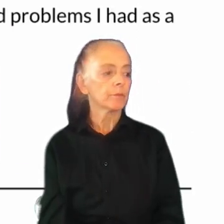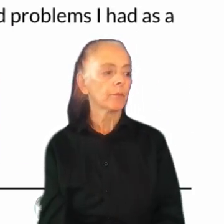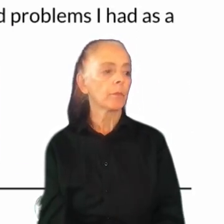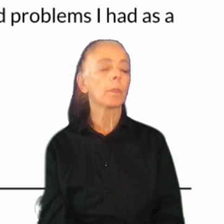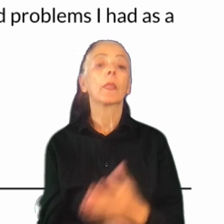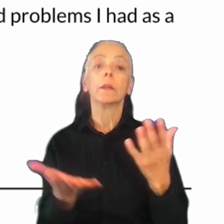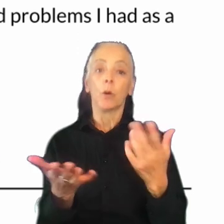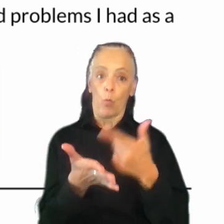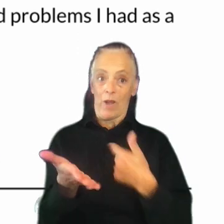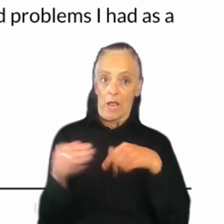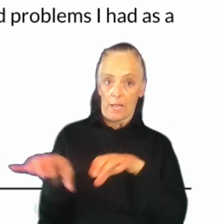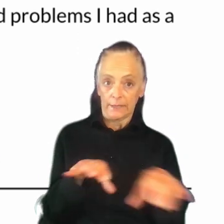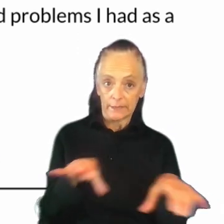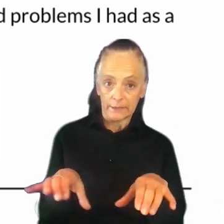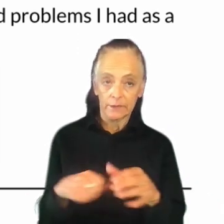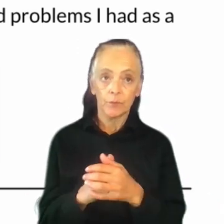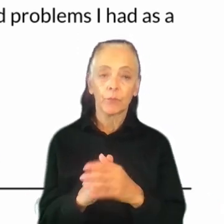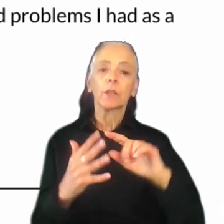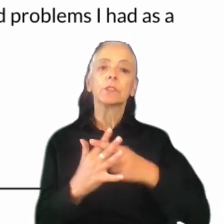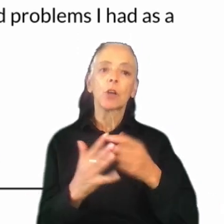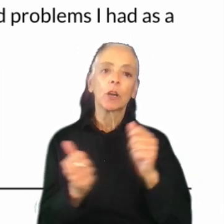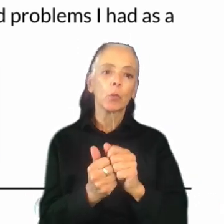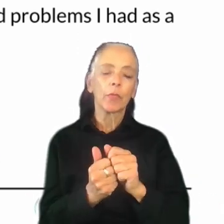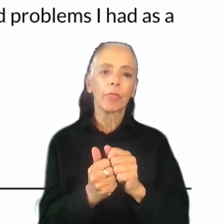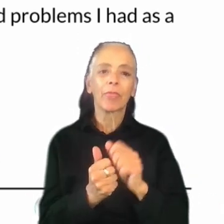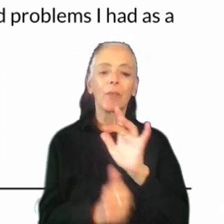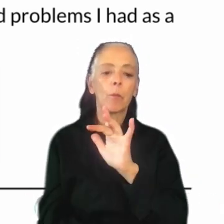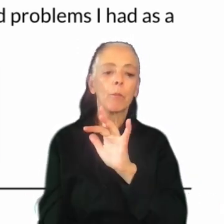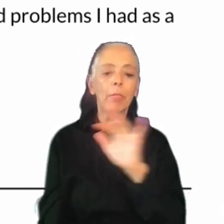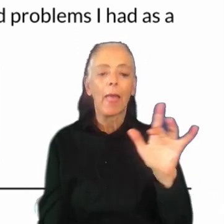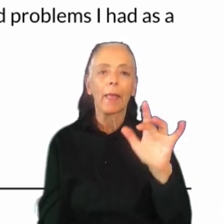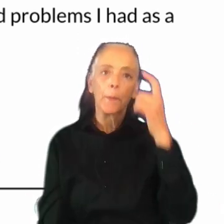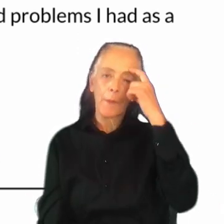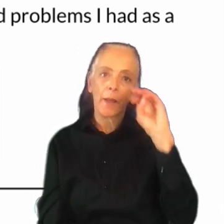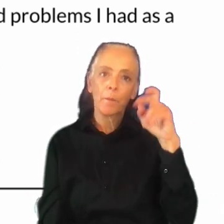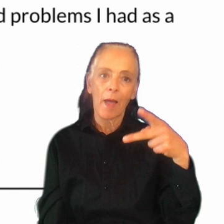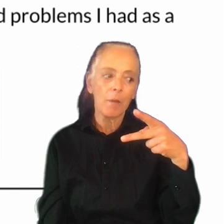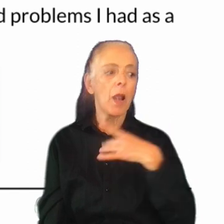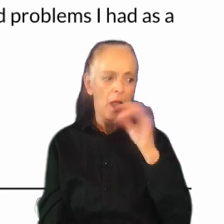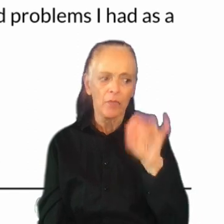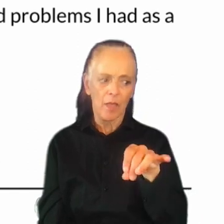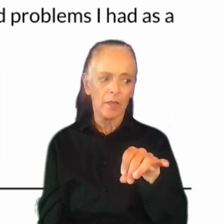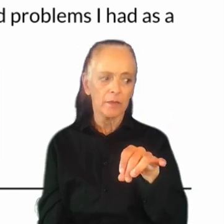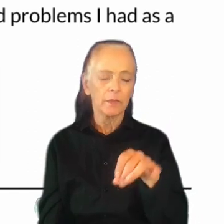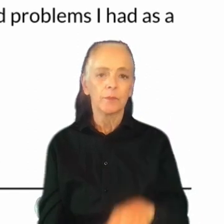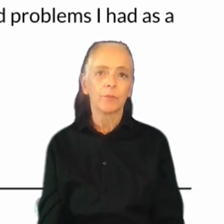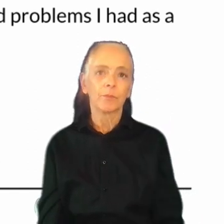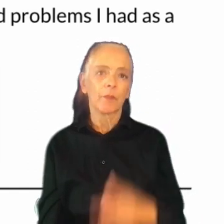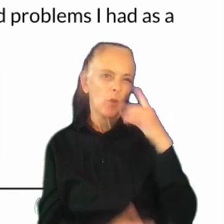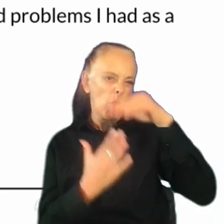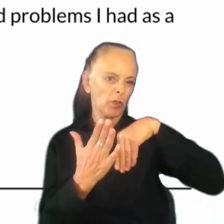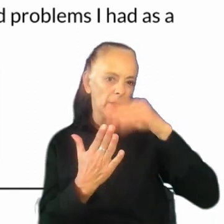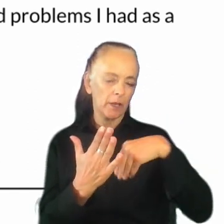but here's how i did it so i started with a blank mind map i like using my maps and note taking and i spoke at the previous uh